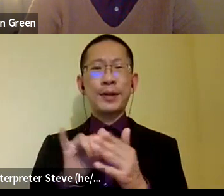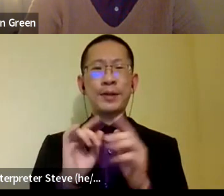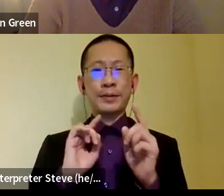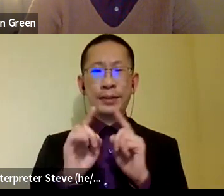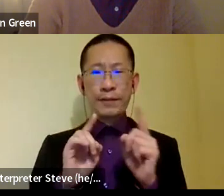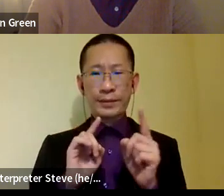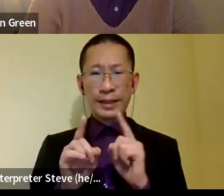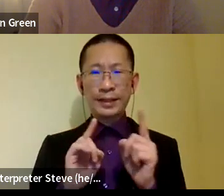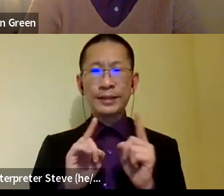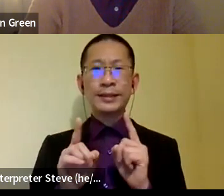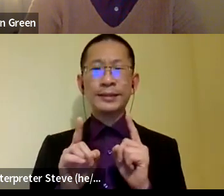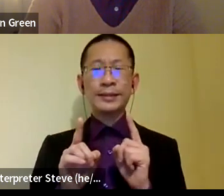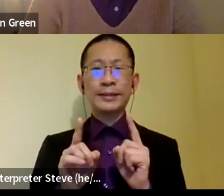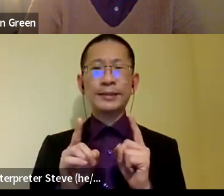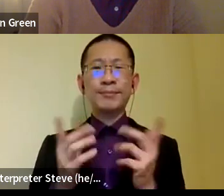conversations